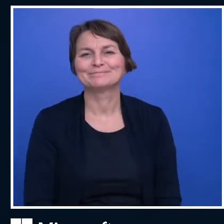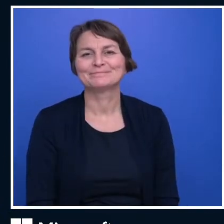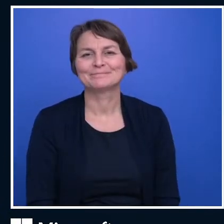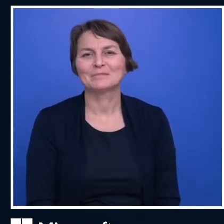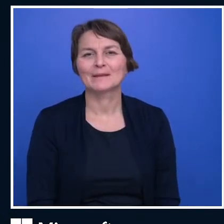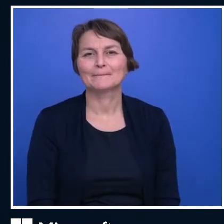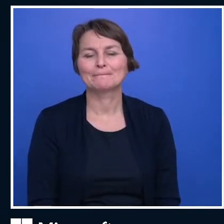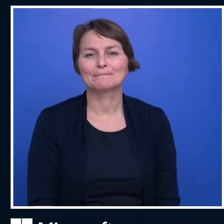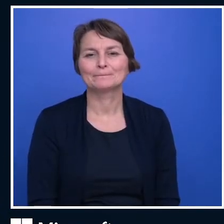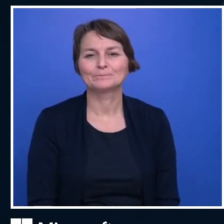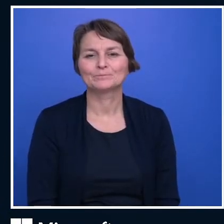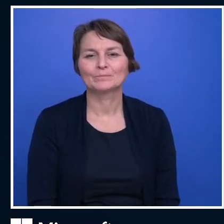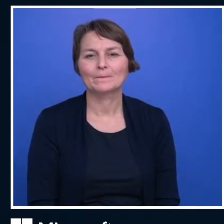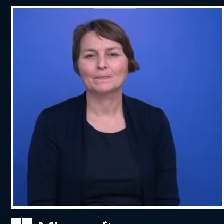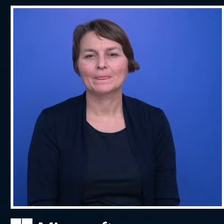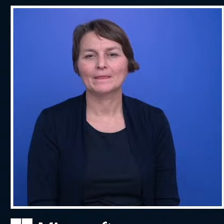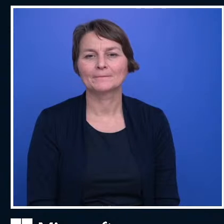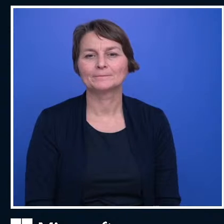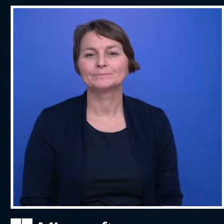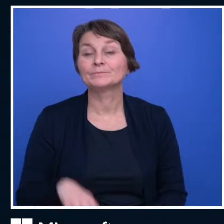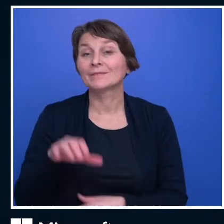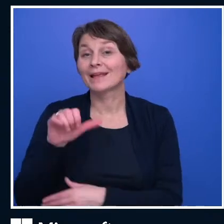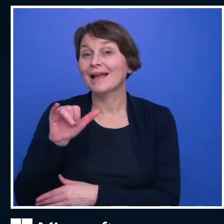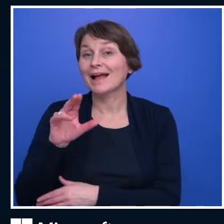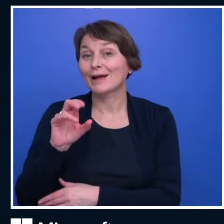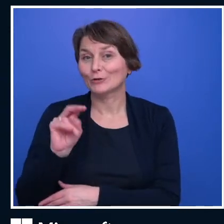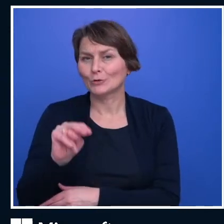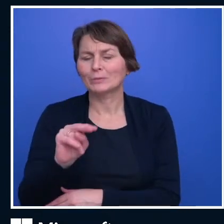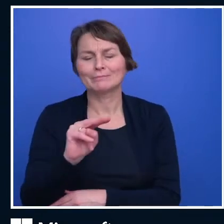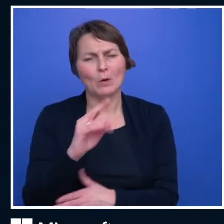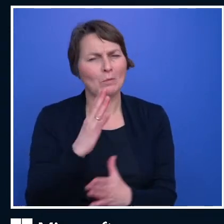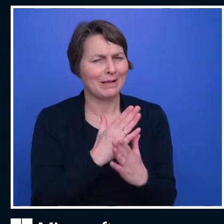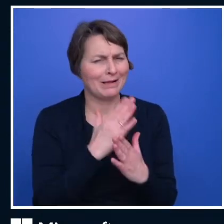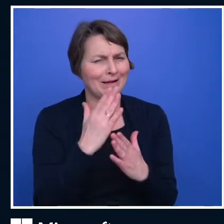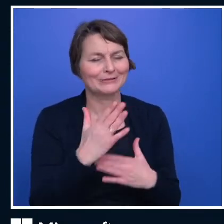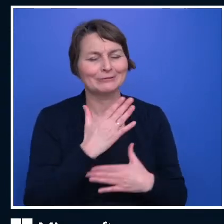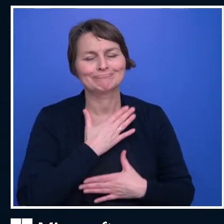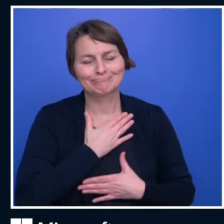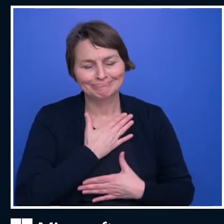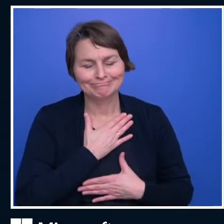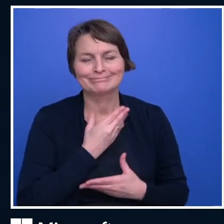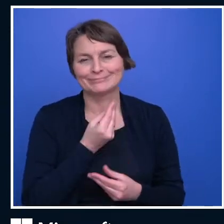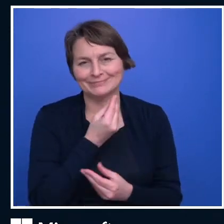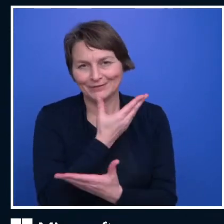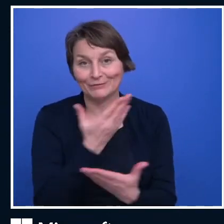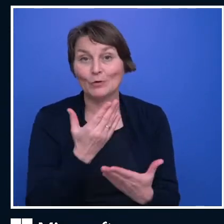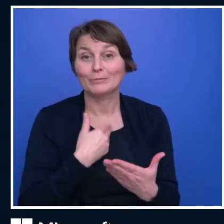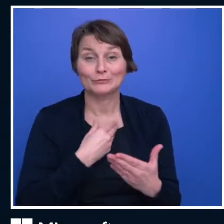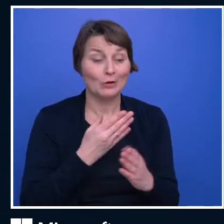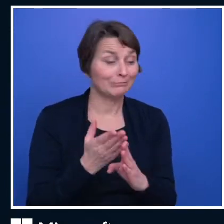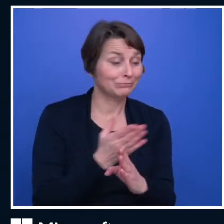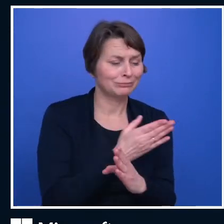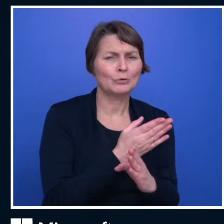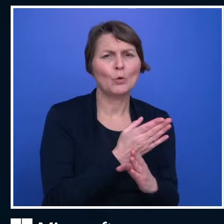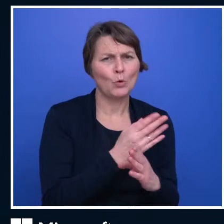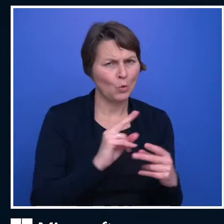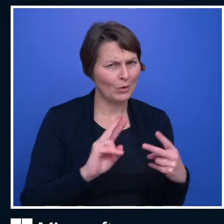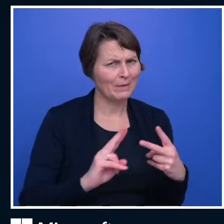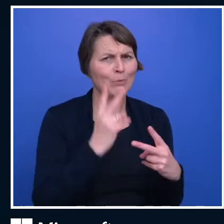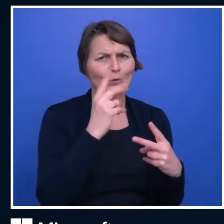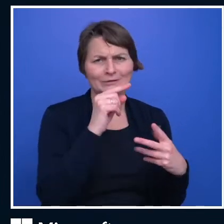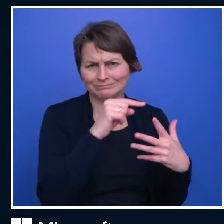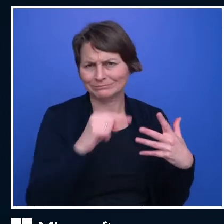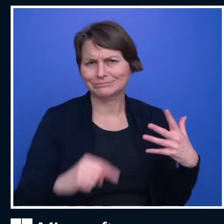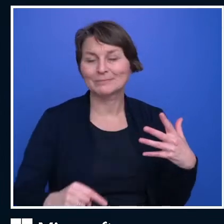Another last thing that I would love to add is like, because the other panelists have really added a few important things, but one of the